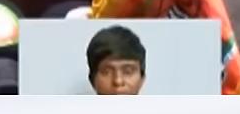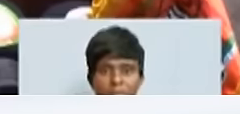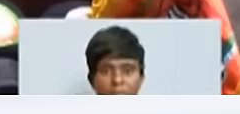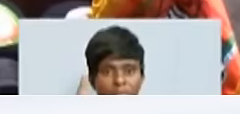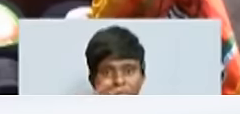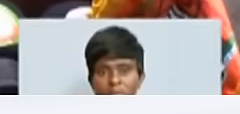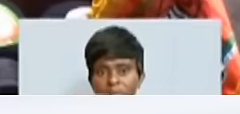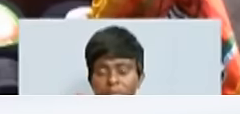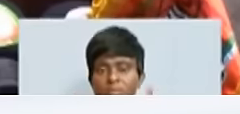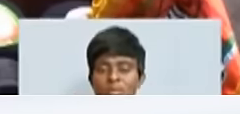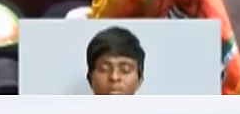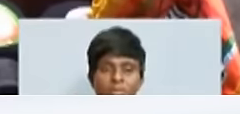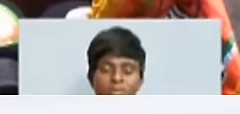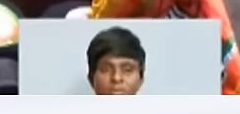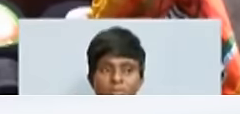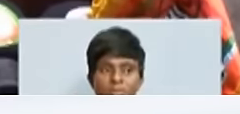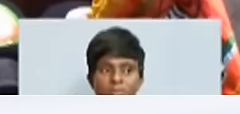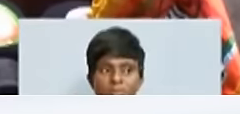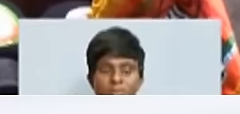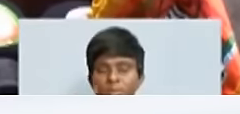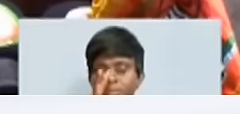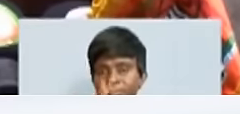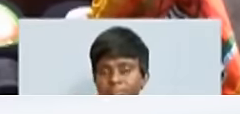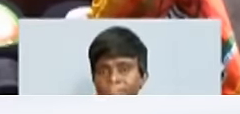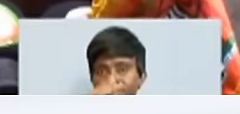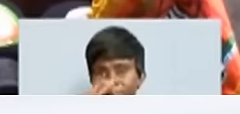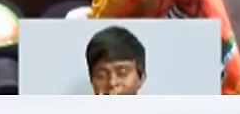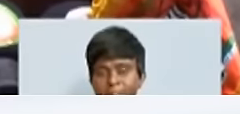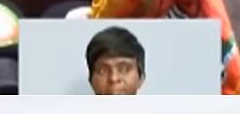for the people. Madam Speaker,